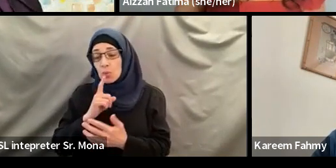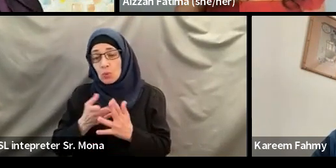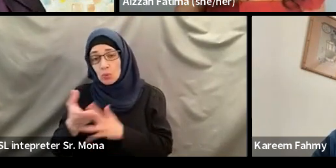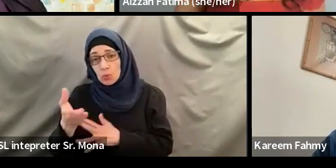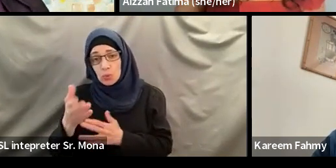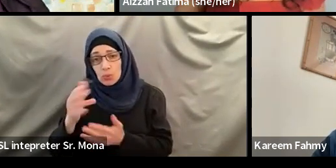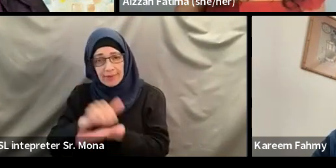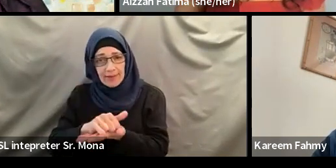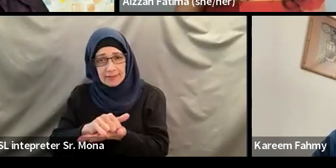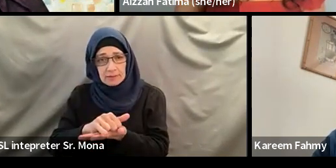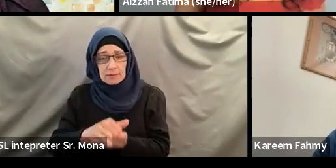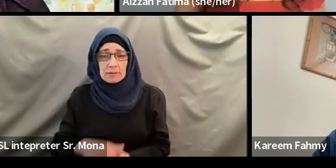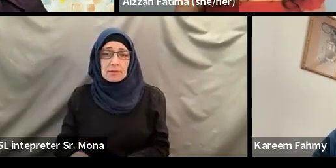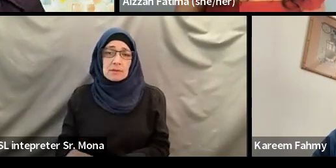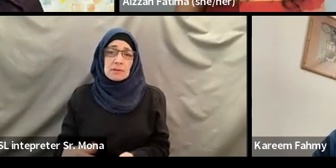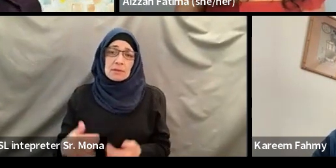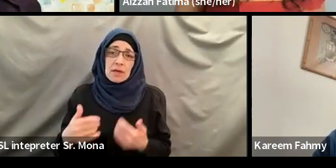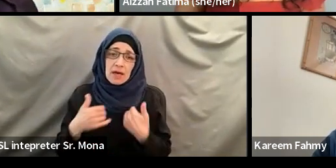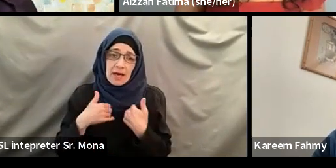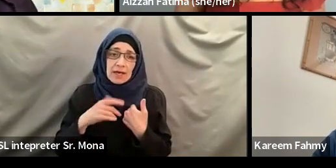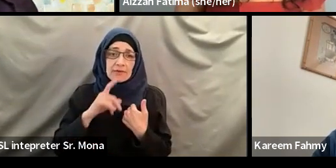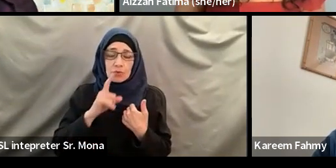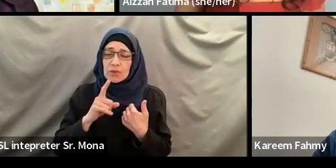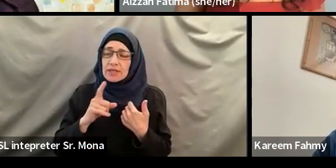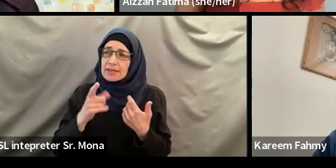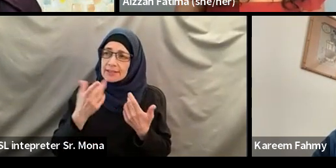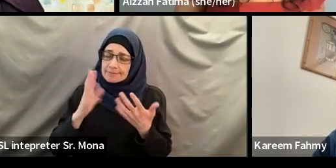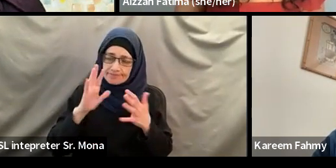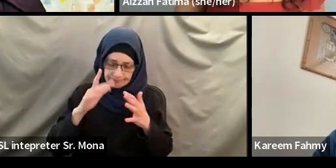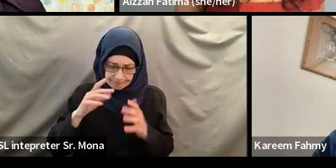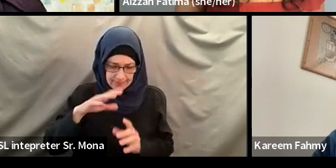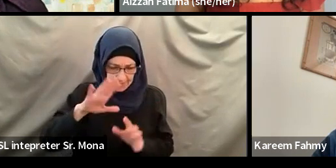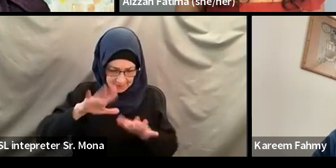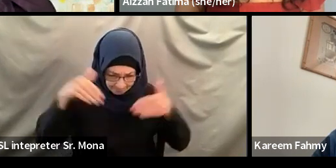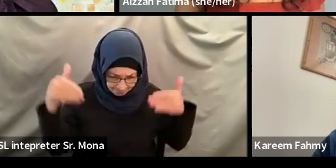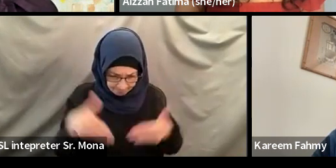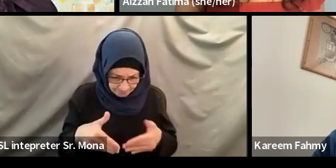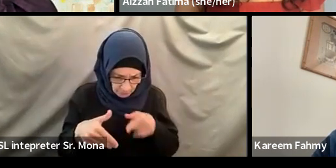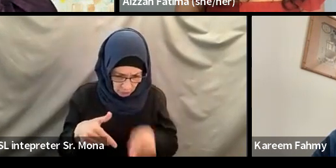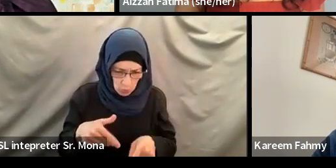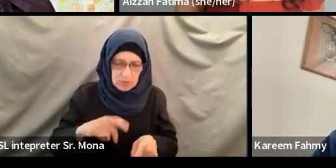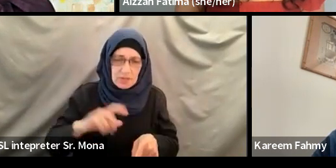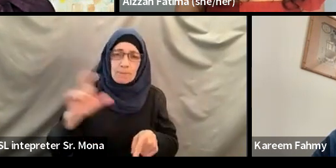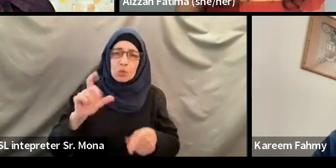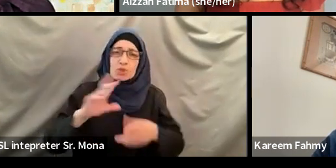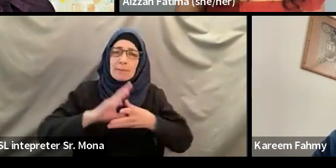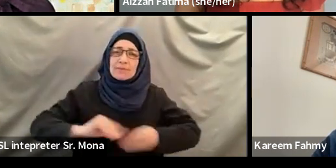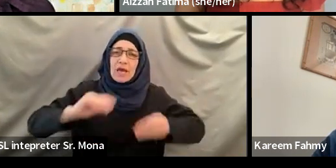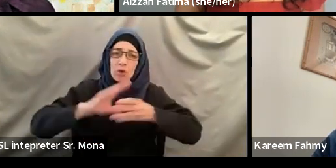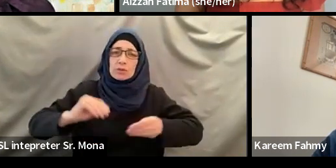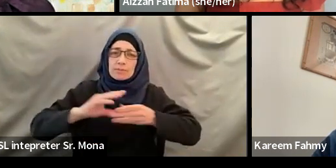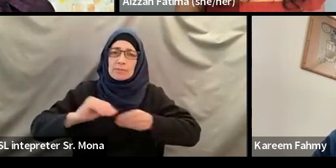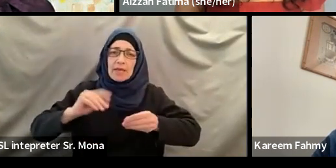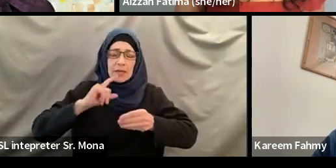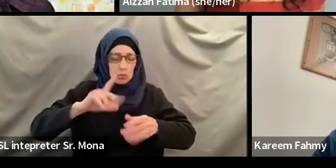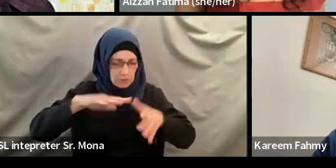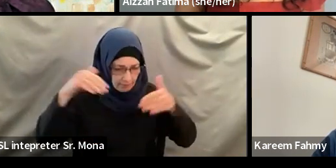have inevitably centered Muslim narratives and centered Muslim